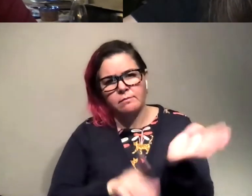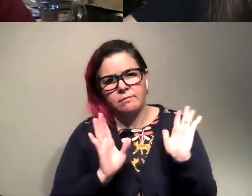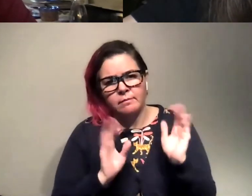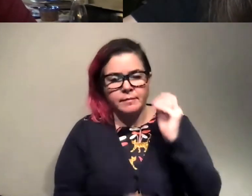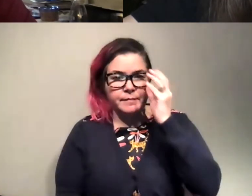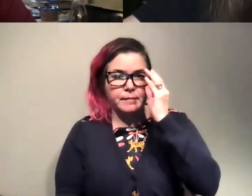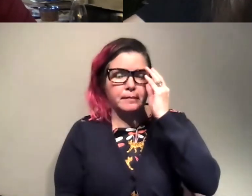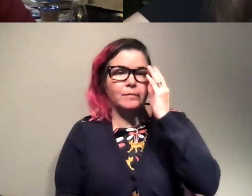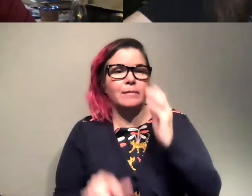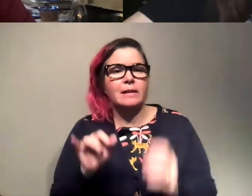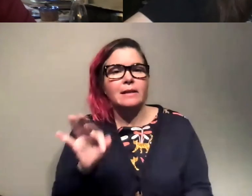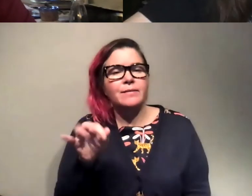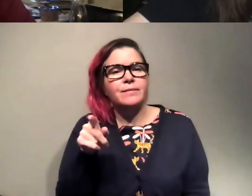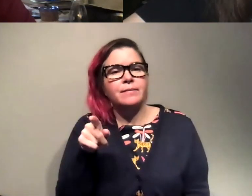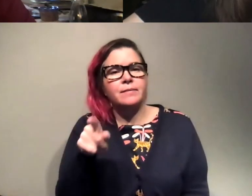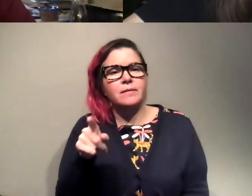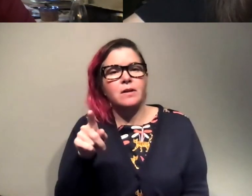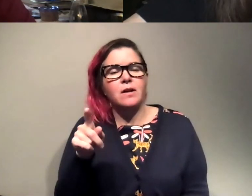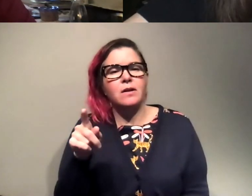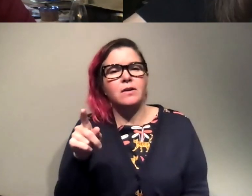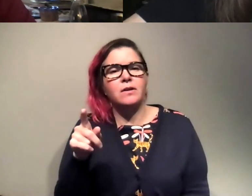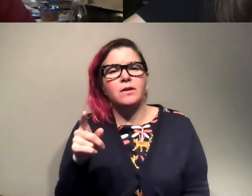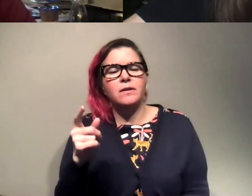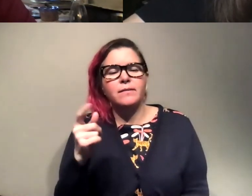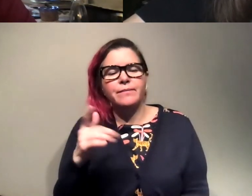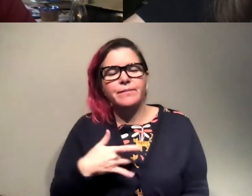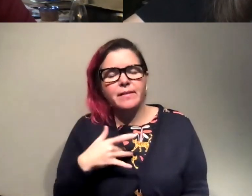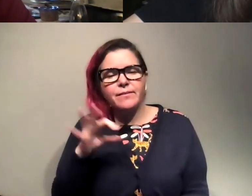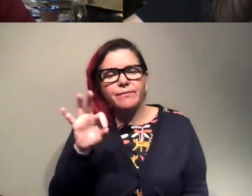But if all of your symptoms are just like the flu,